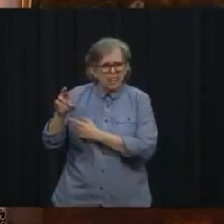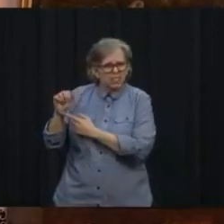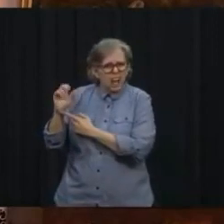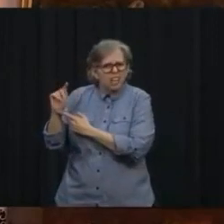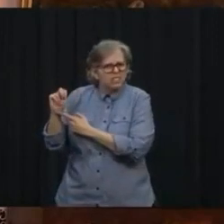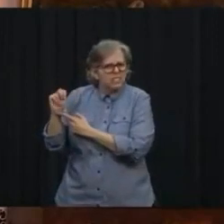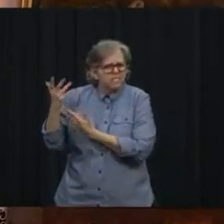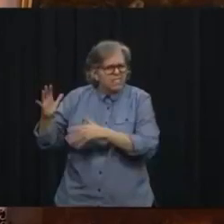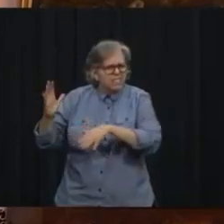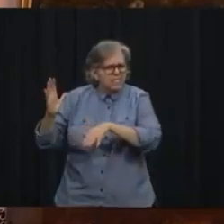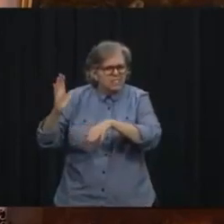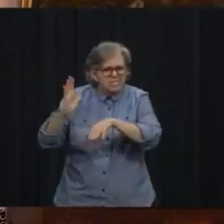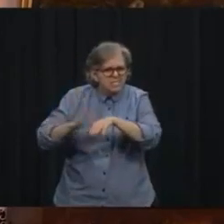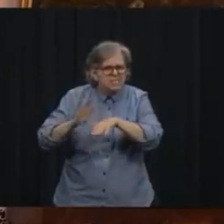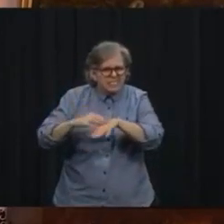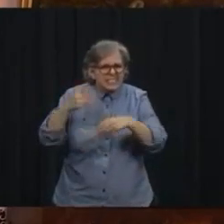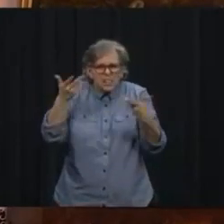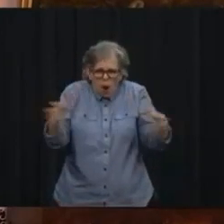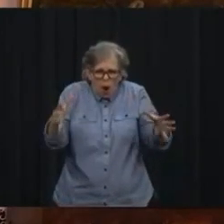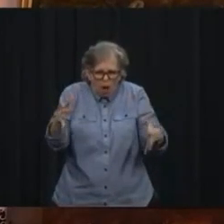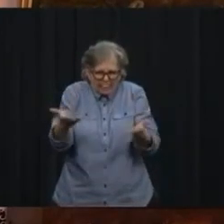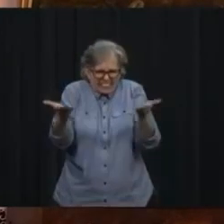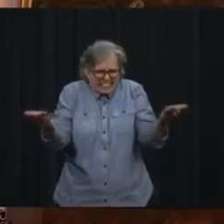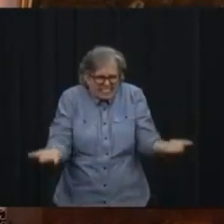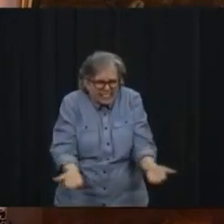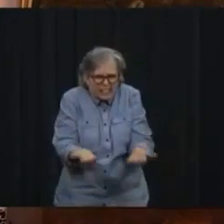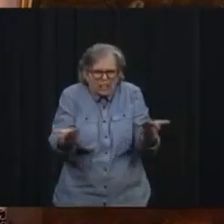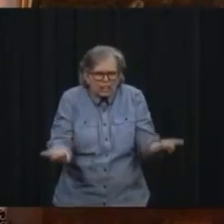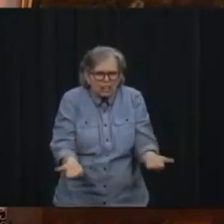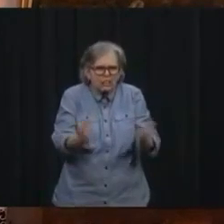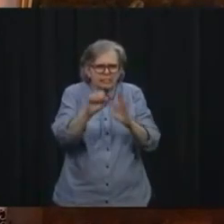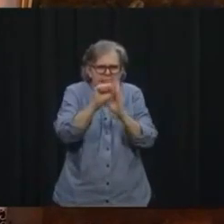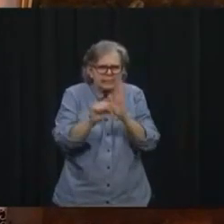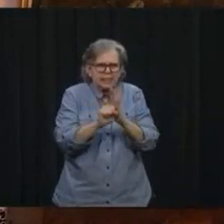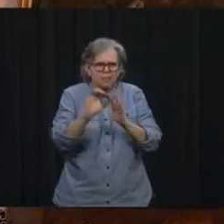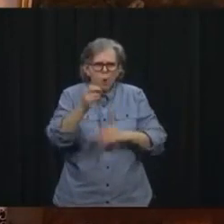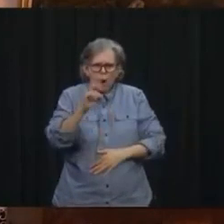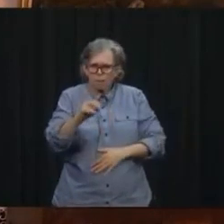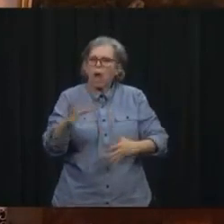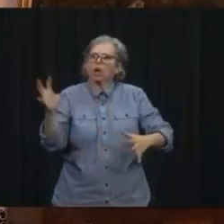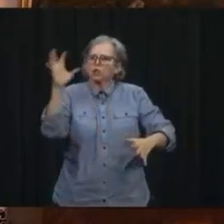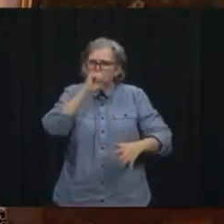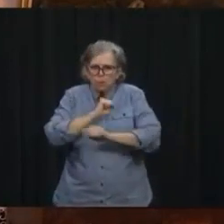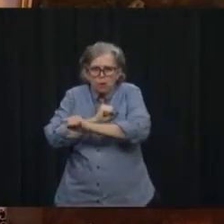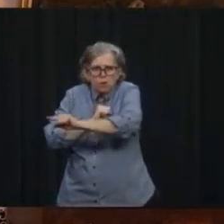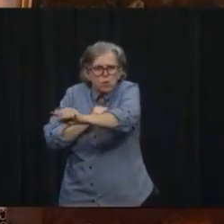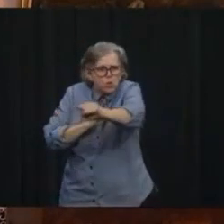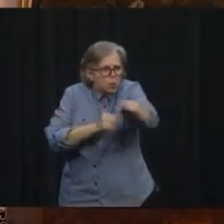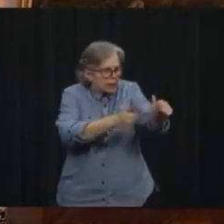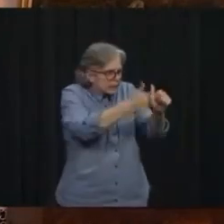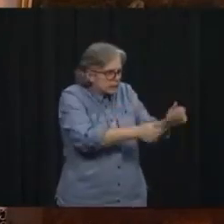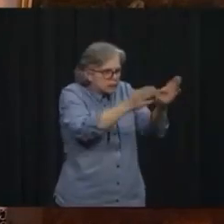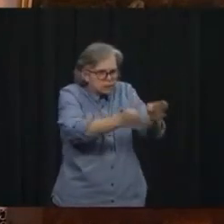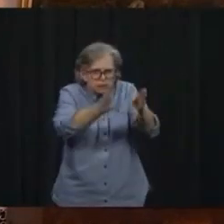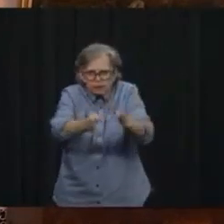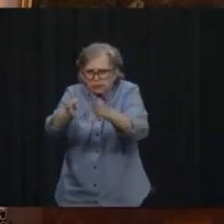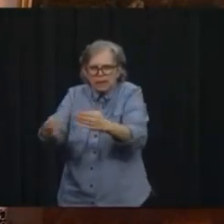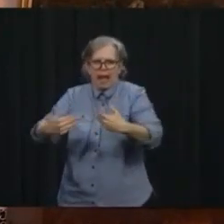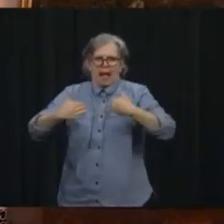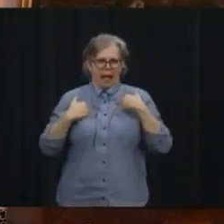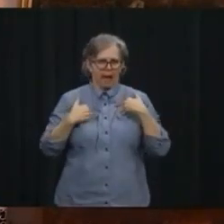have it. Just don't know. And so assuming that everybody has it, assuming that it's